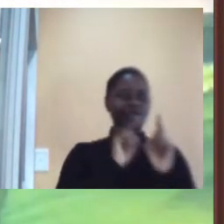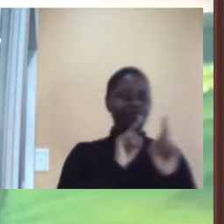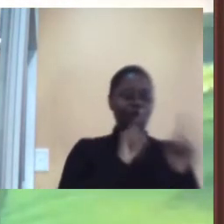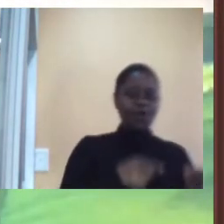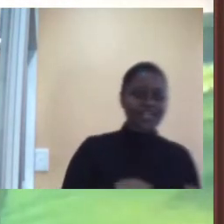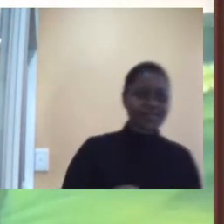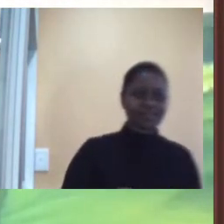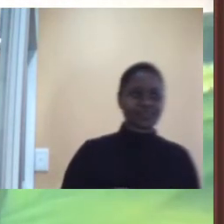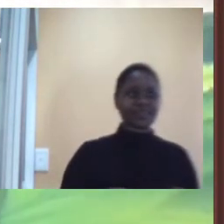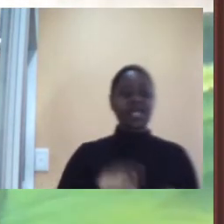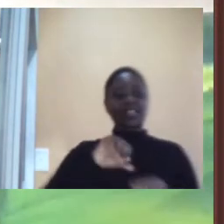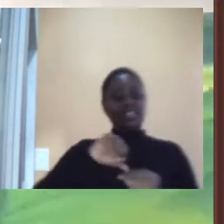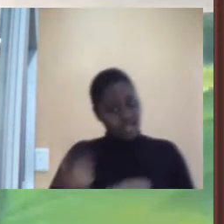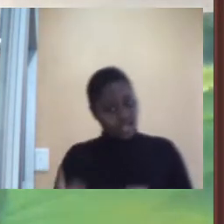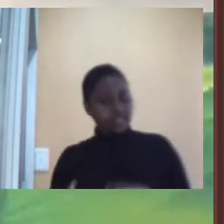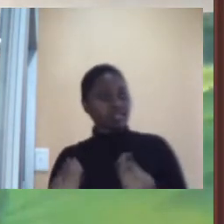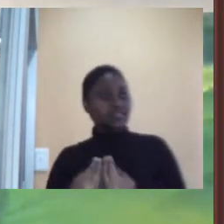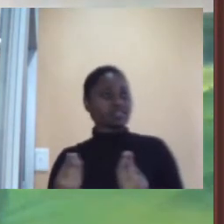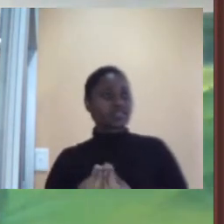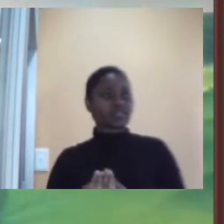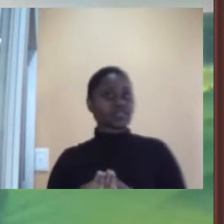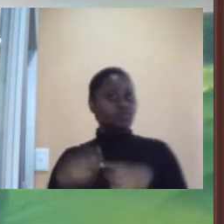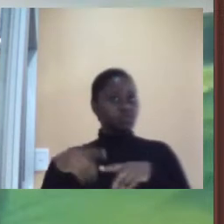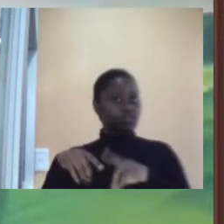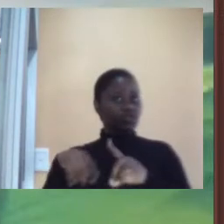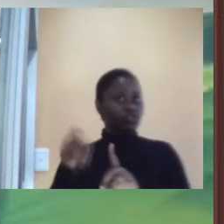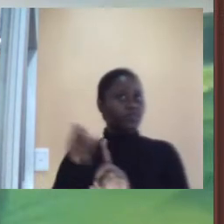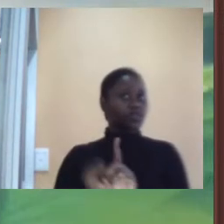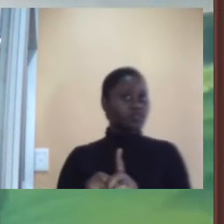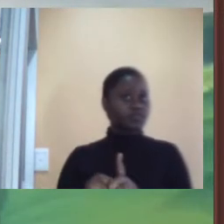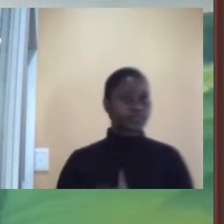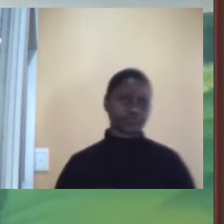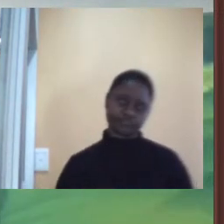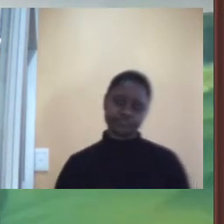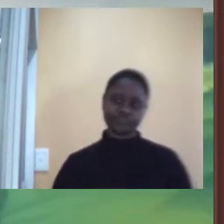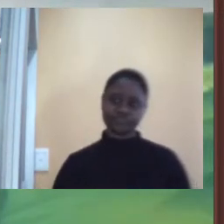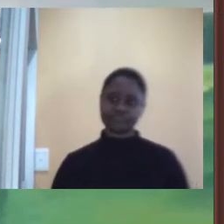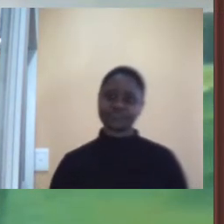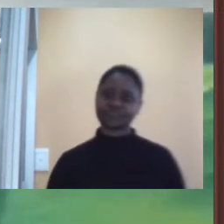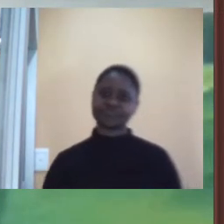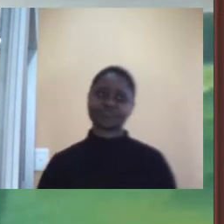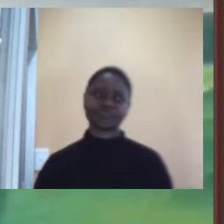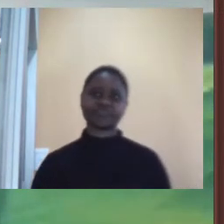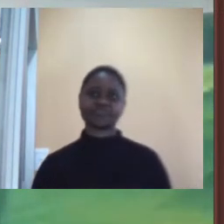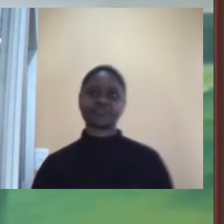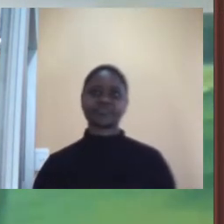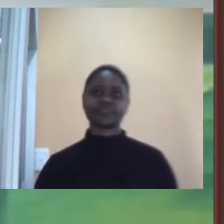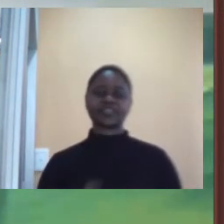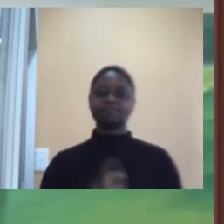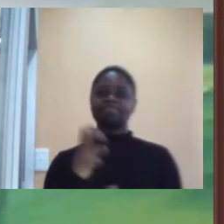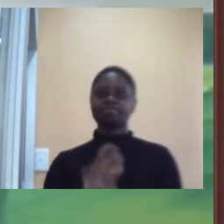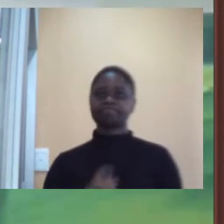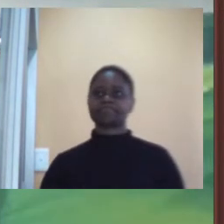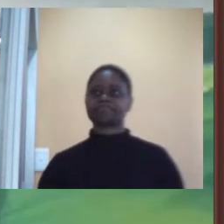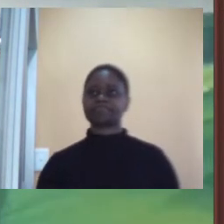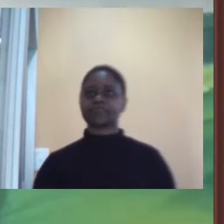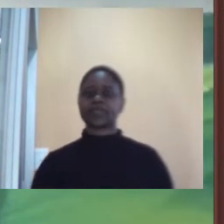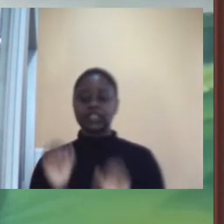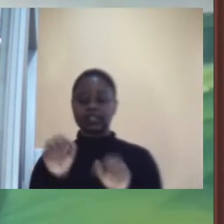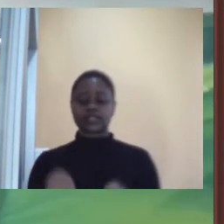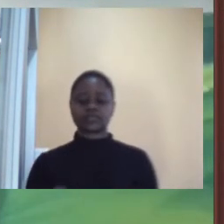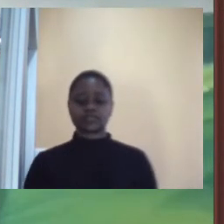The other thing that Chairperson... Chairperson, point of order. I thought we were going to finish. Hello,